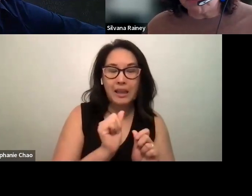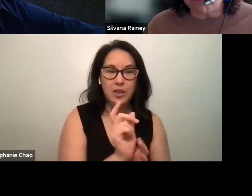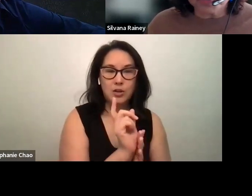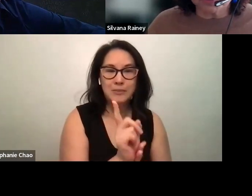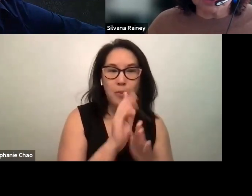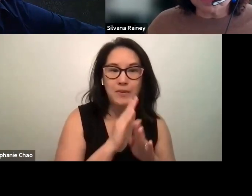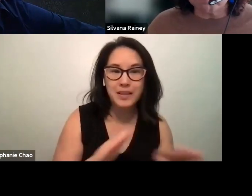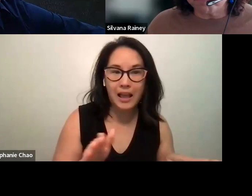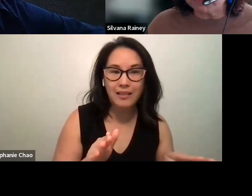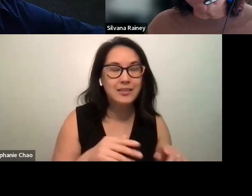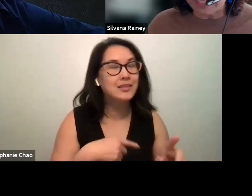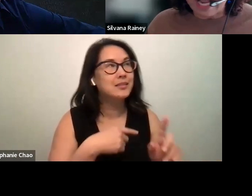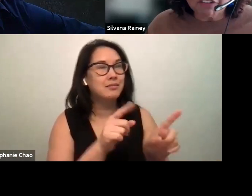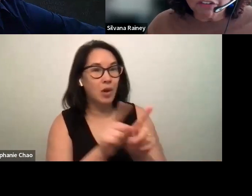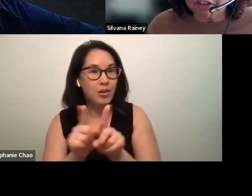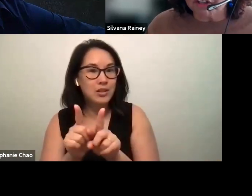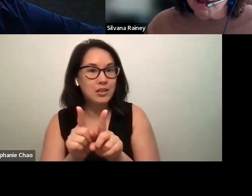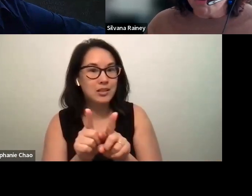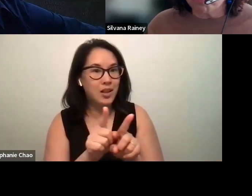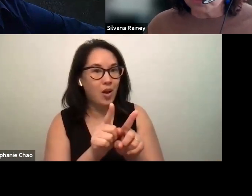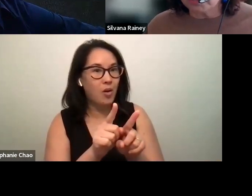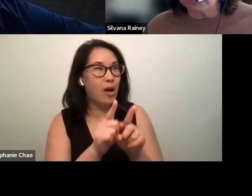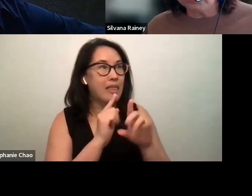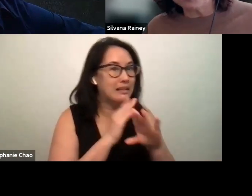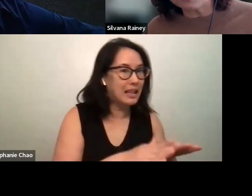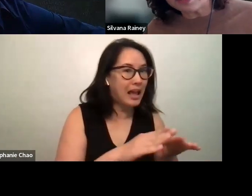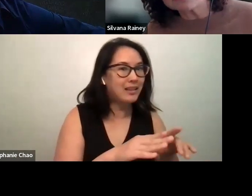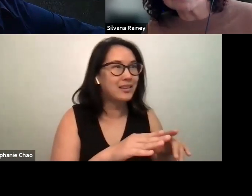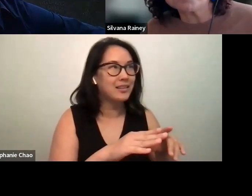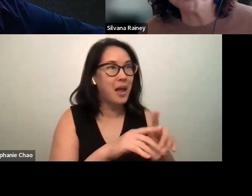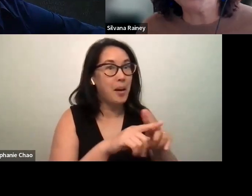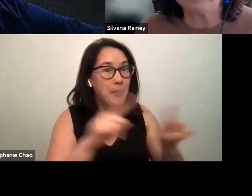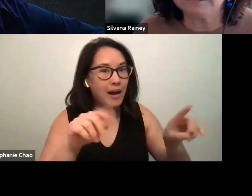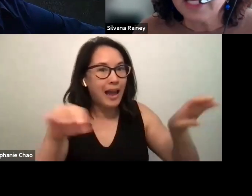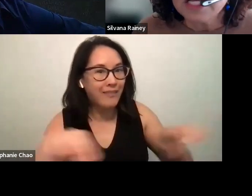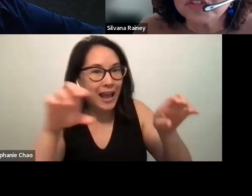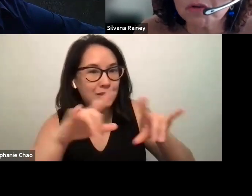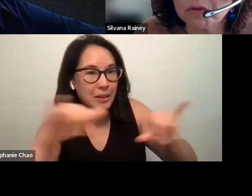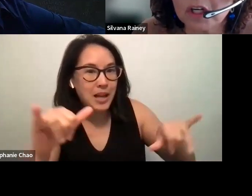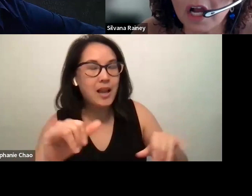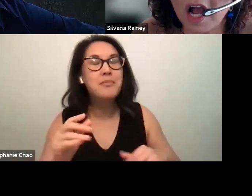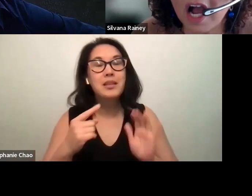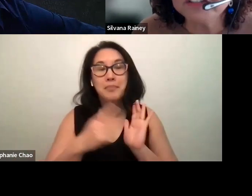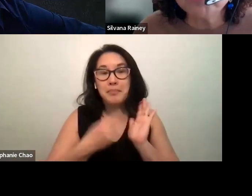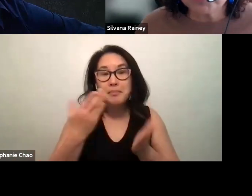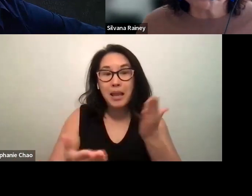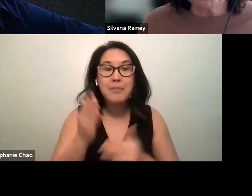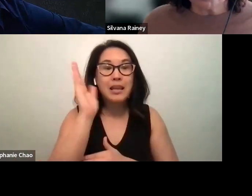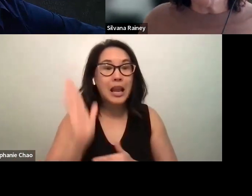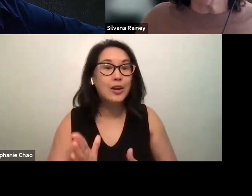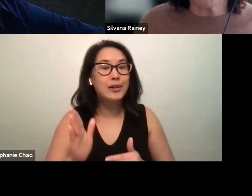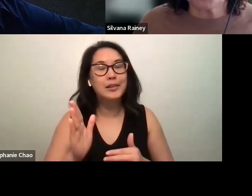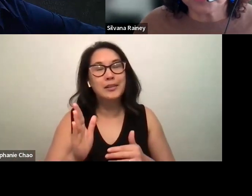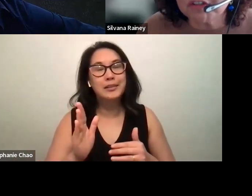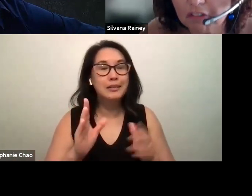but also that's the moment of the action, or, you know, the character is speaking. So I don't